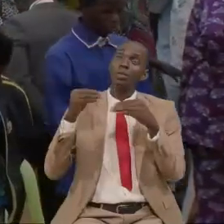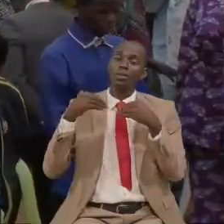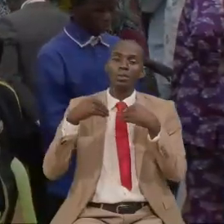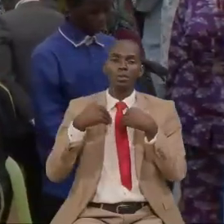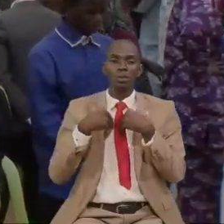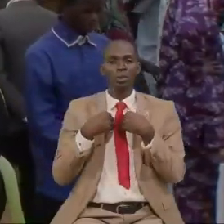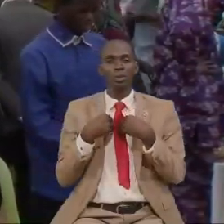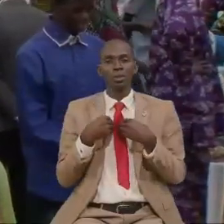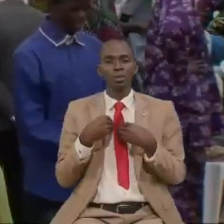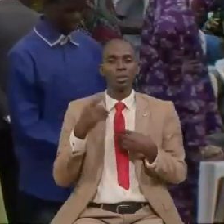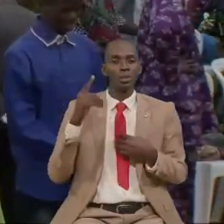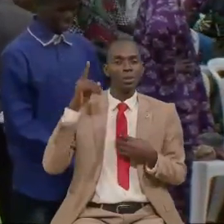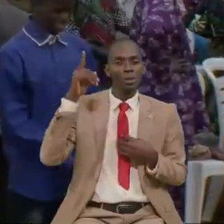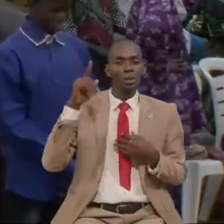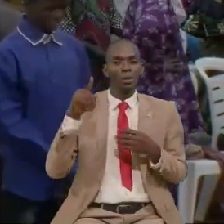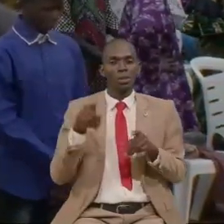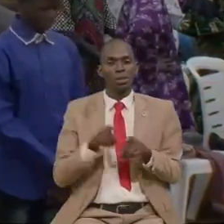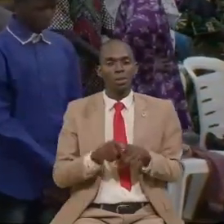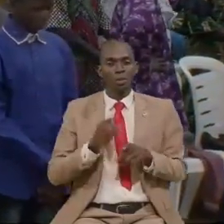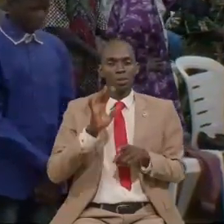as a personal Savior.